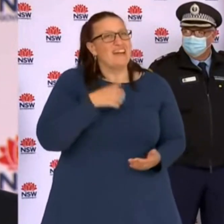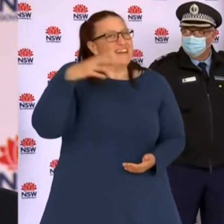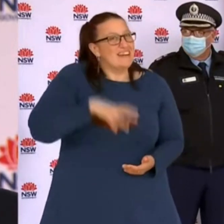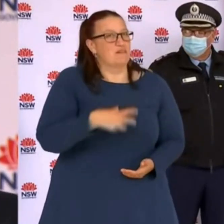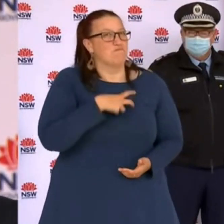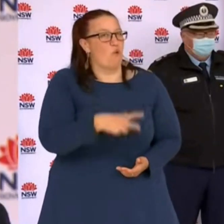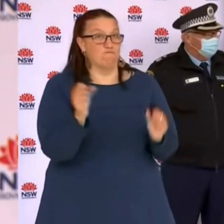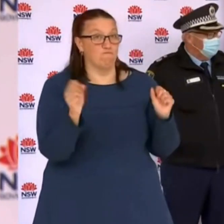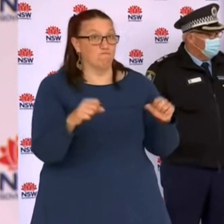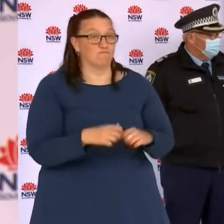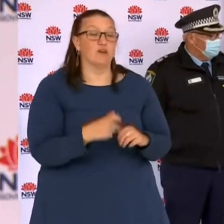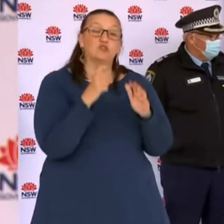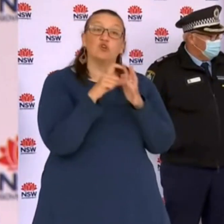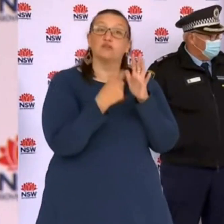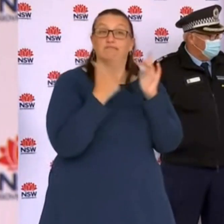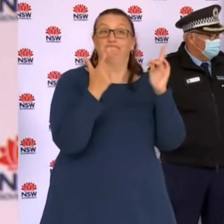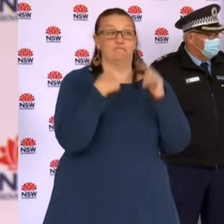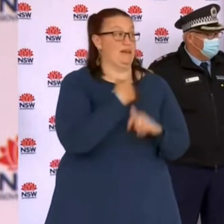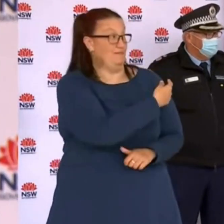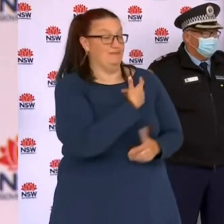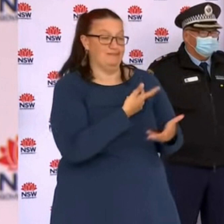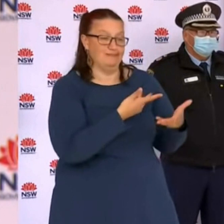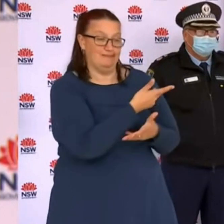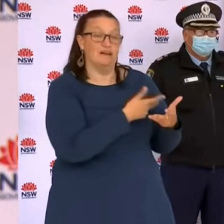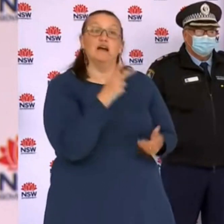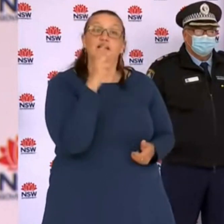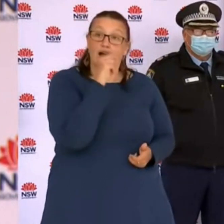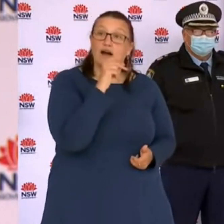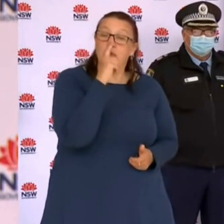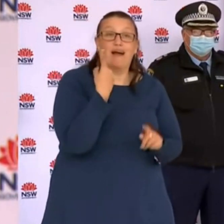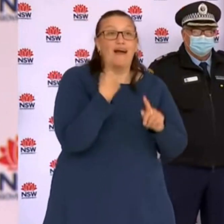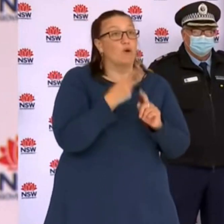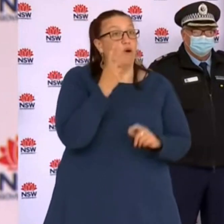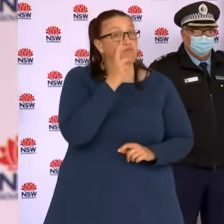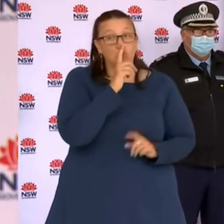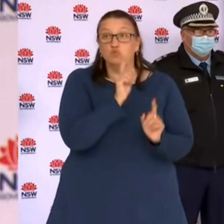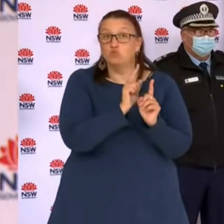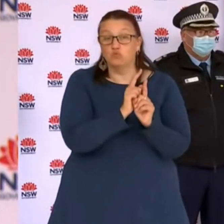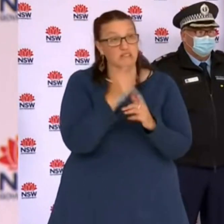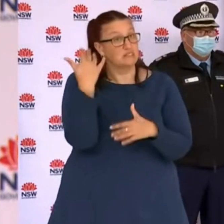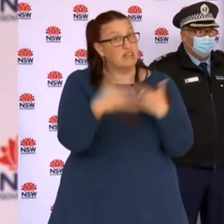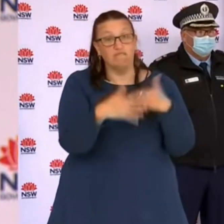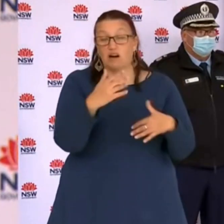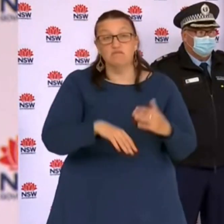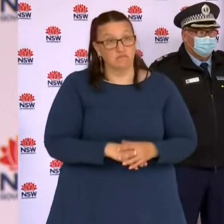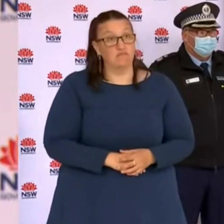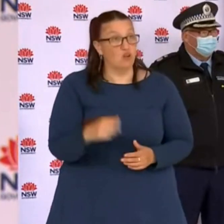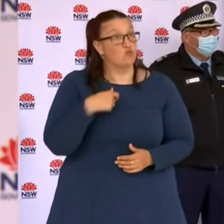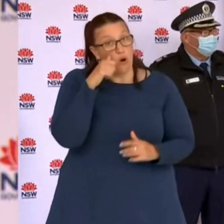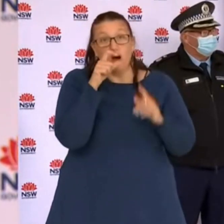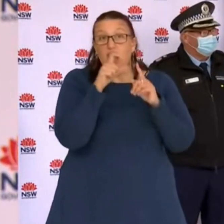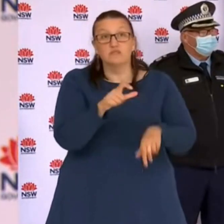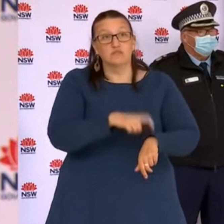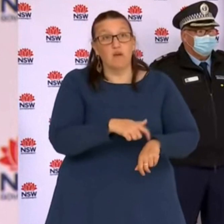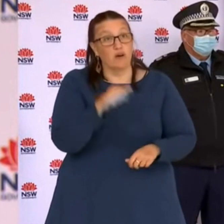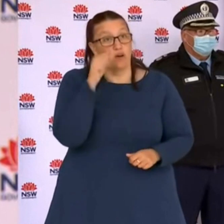we came out here this morning. Young people, as well as many others in the community, are doing it tough. And we want